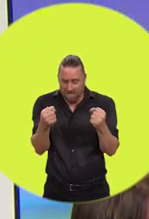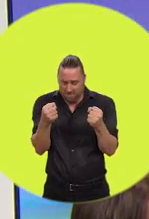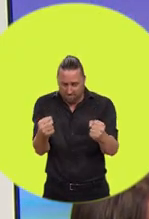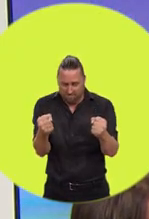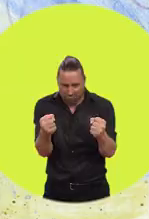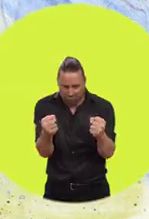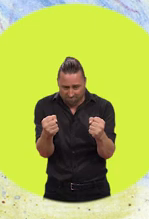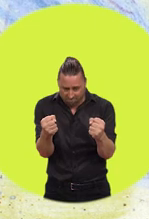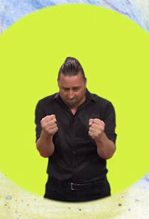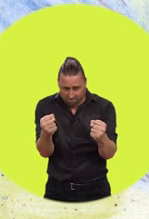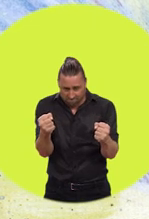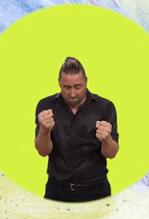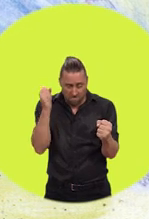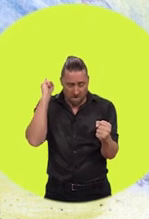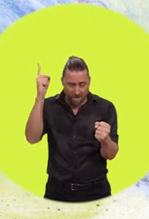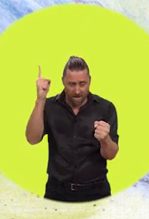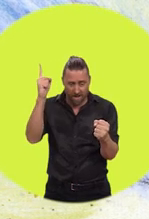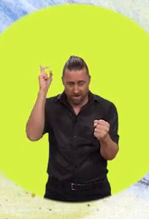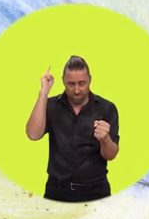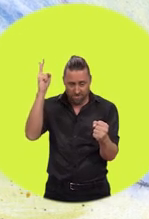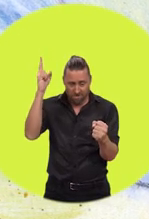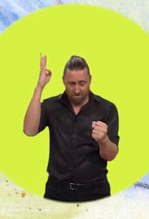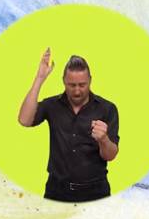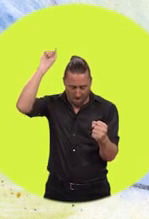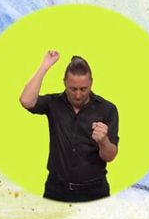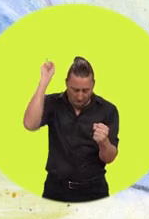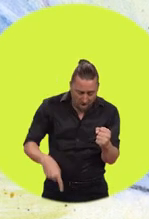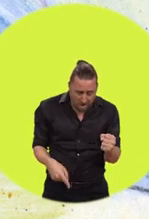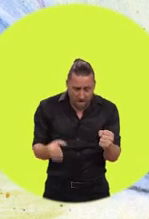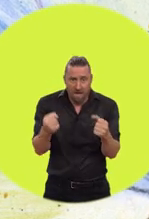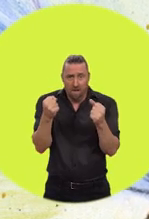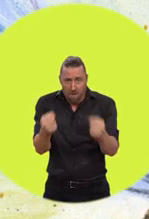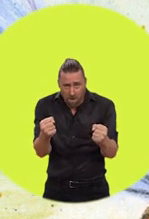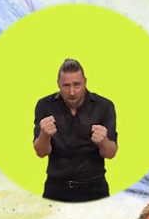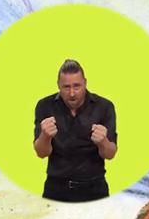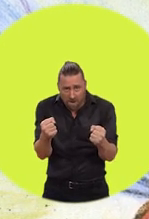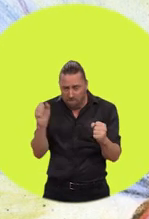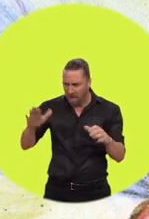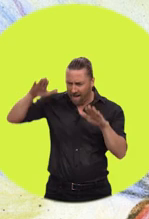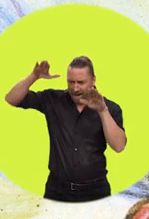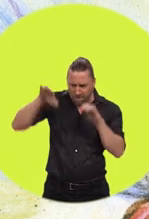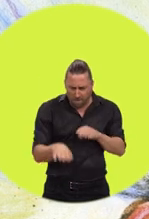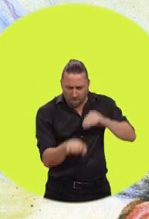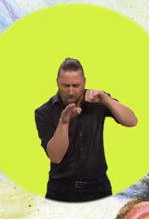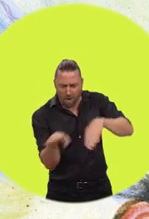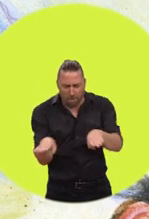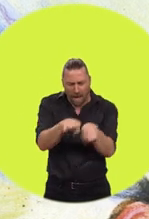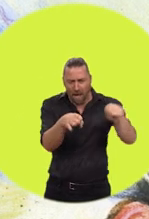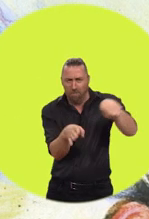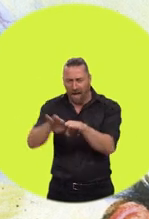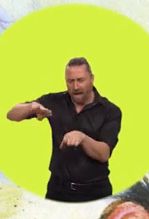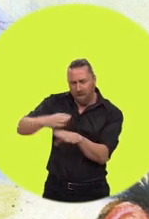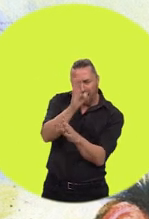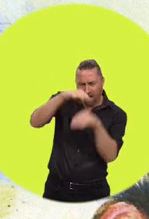tightly. On your mark, get set, go! The racers charged,